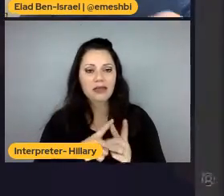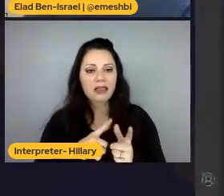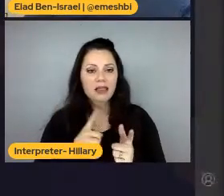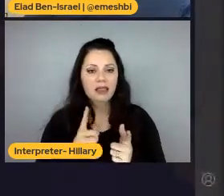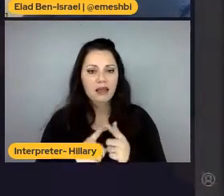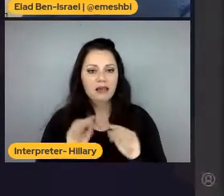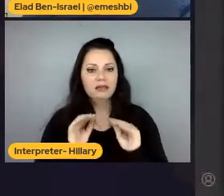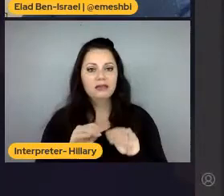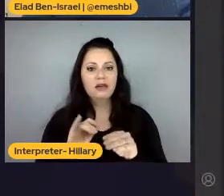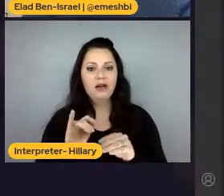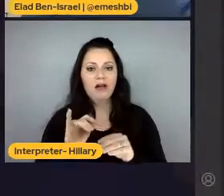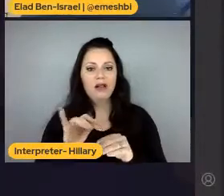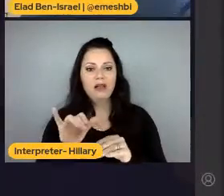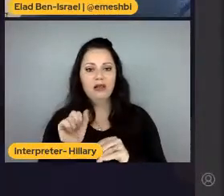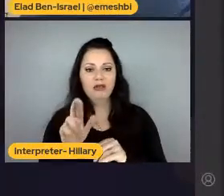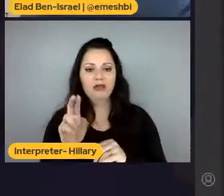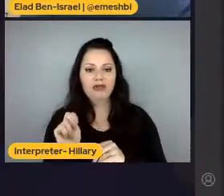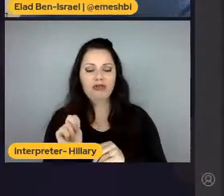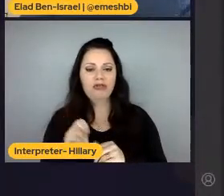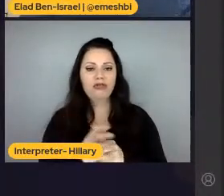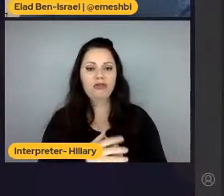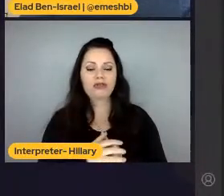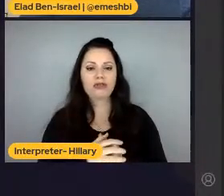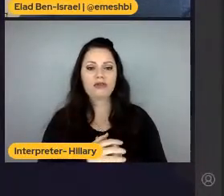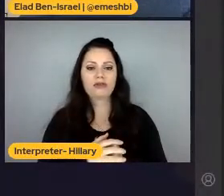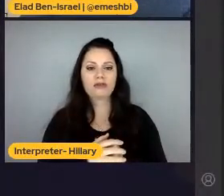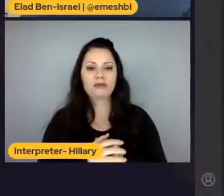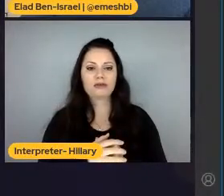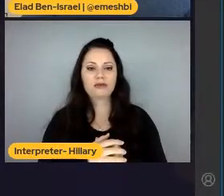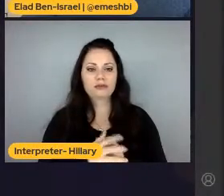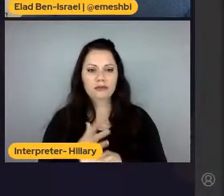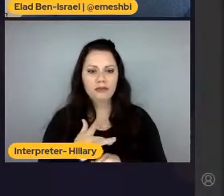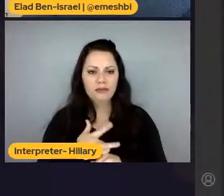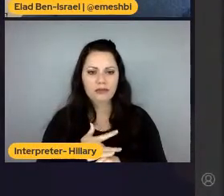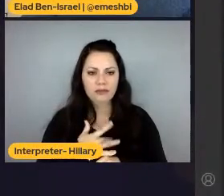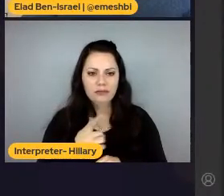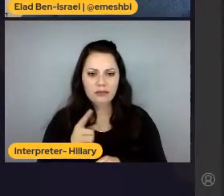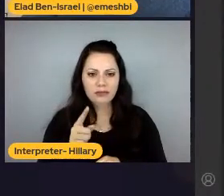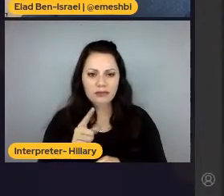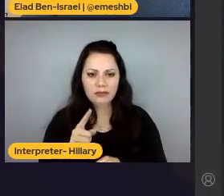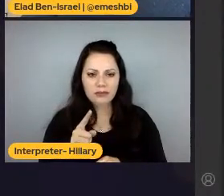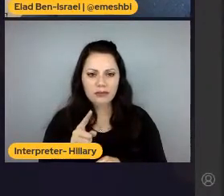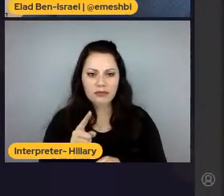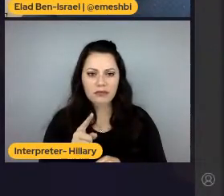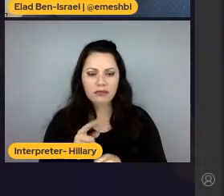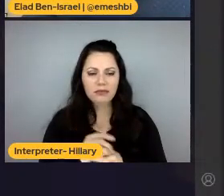install yarn here. And what's going on here?